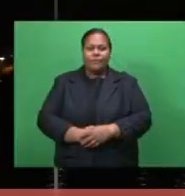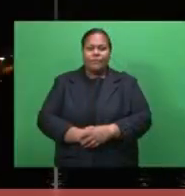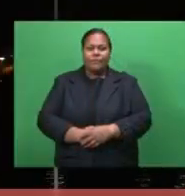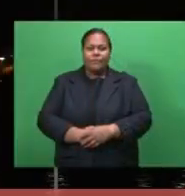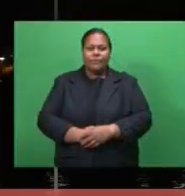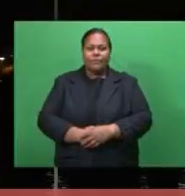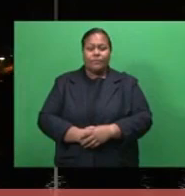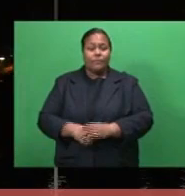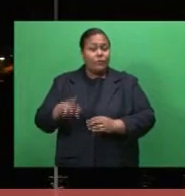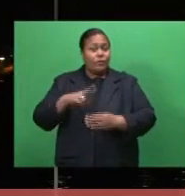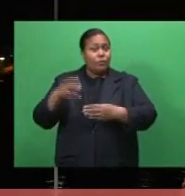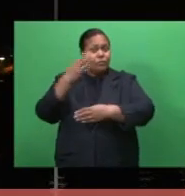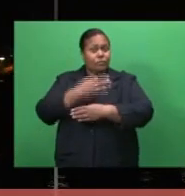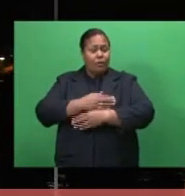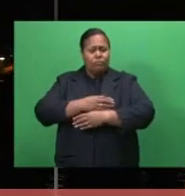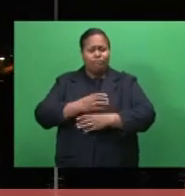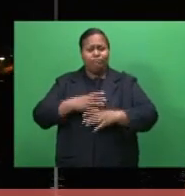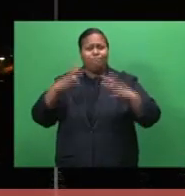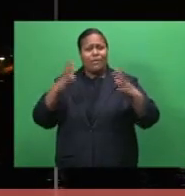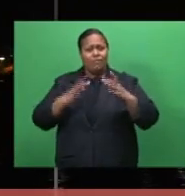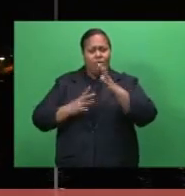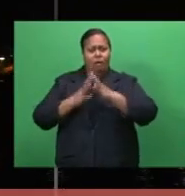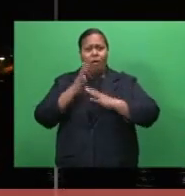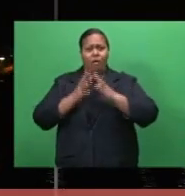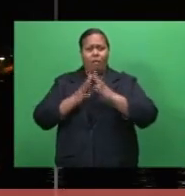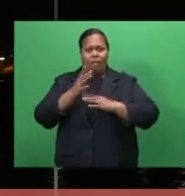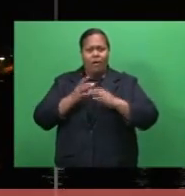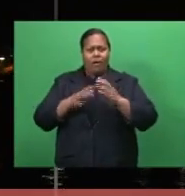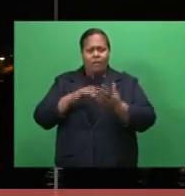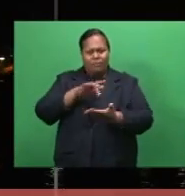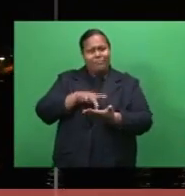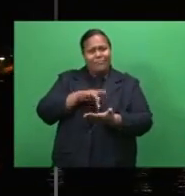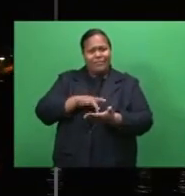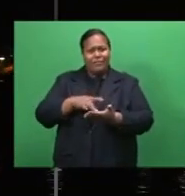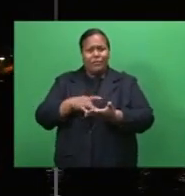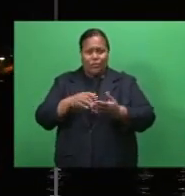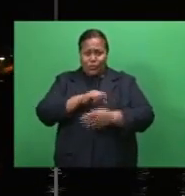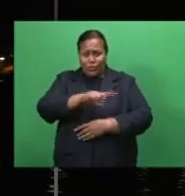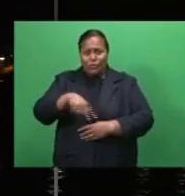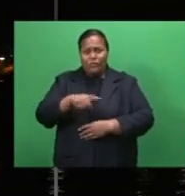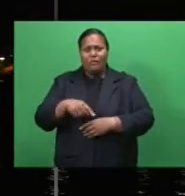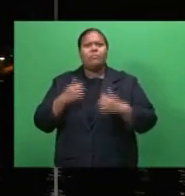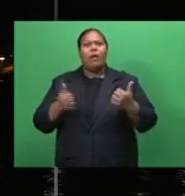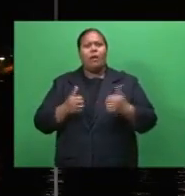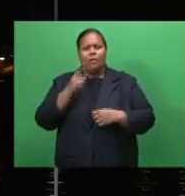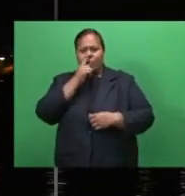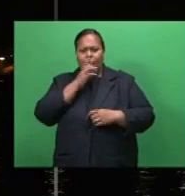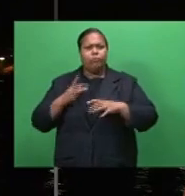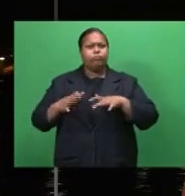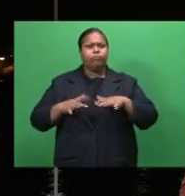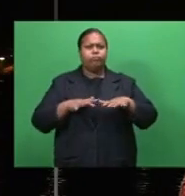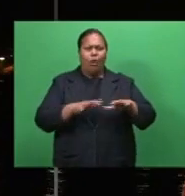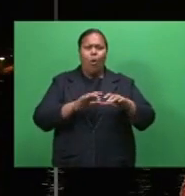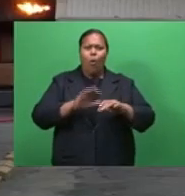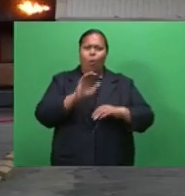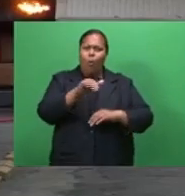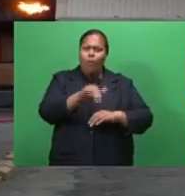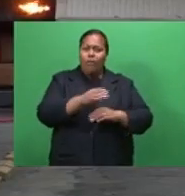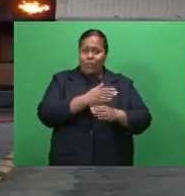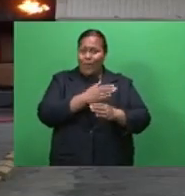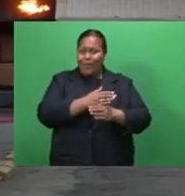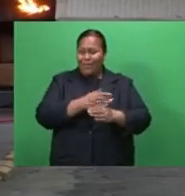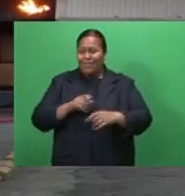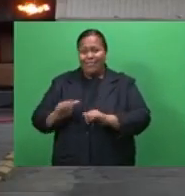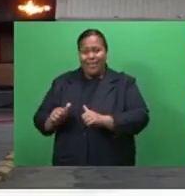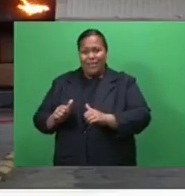But first tonight, a major fire broke out in the heart of Suva as thousands of people made their way home from work. The Value City